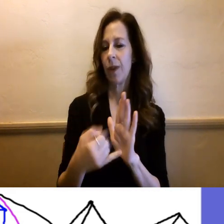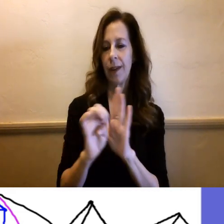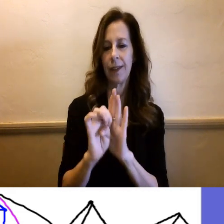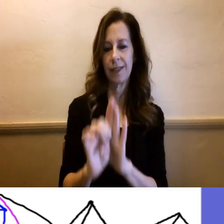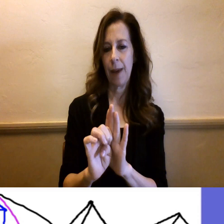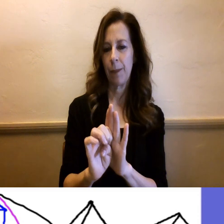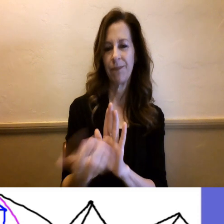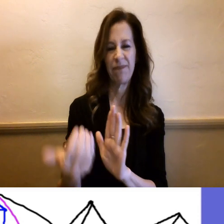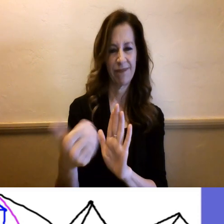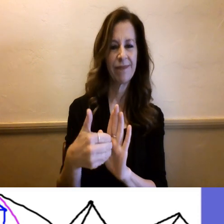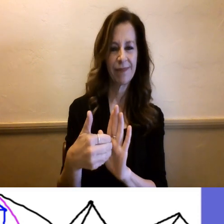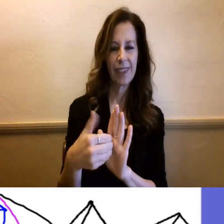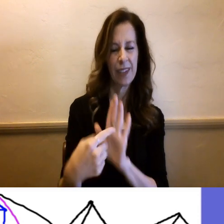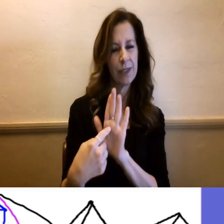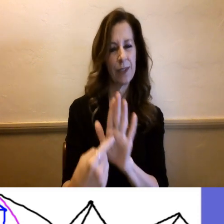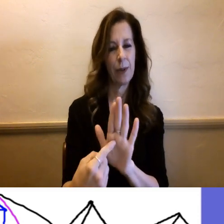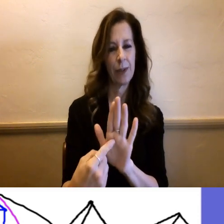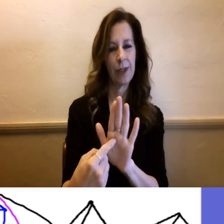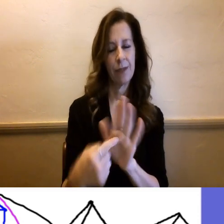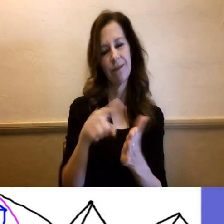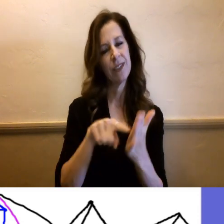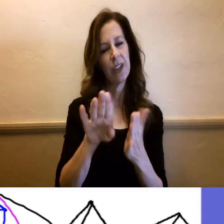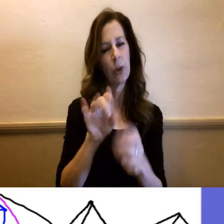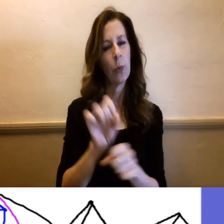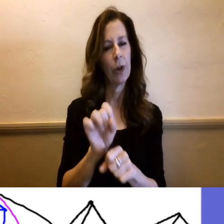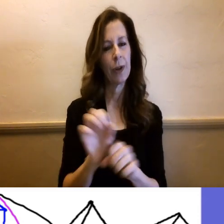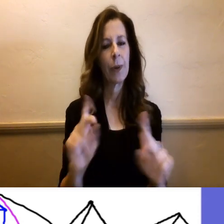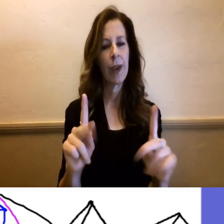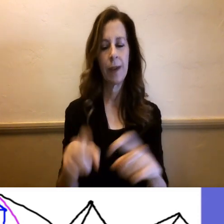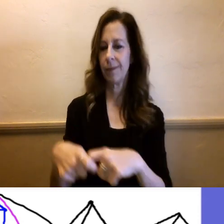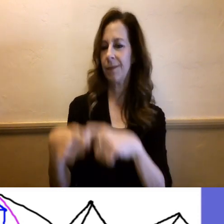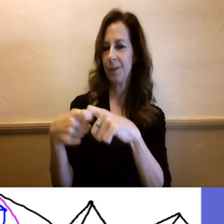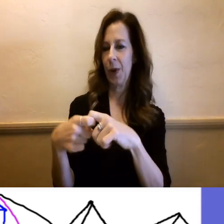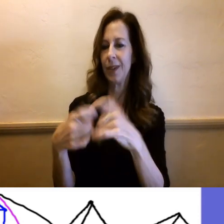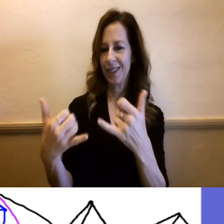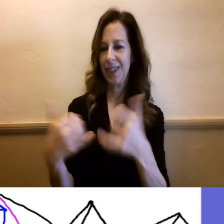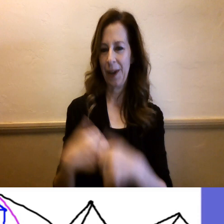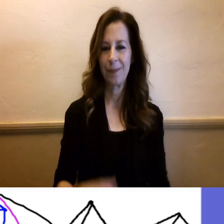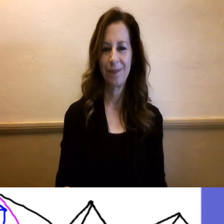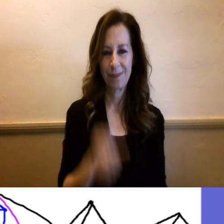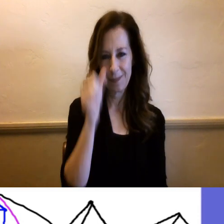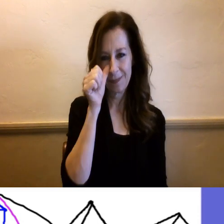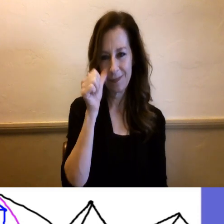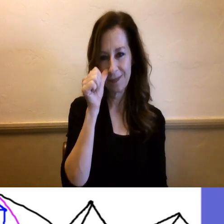and draw an example of each of those again, just for you to check your work. All right, so go ahead and pause.